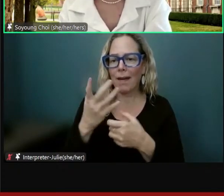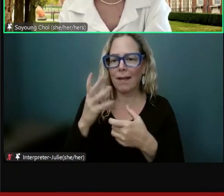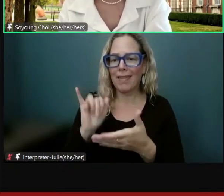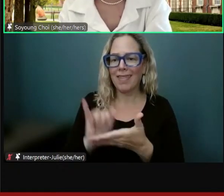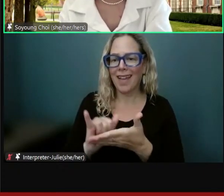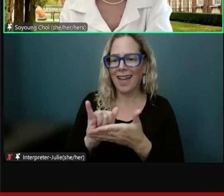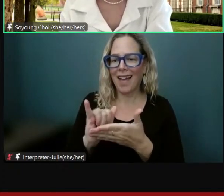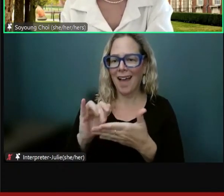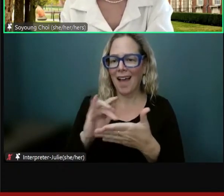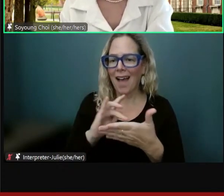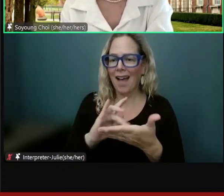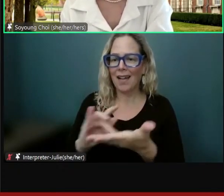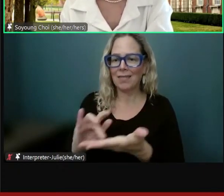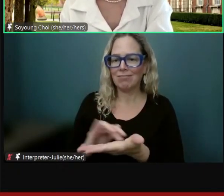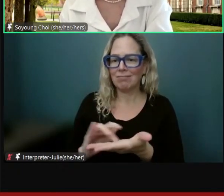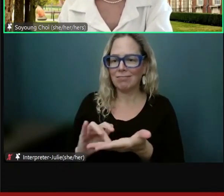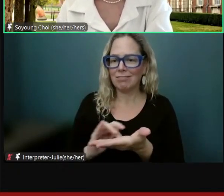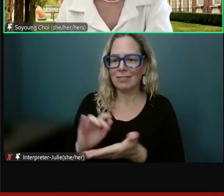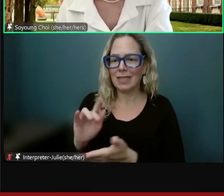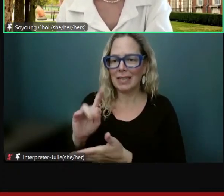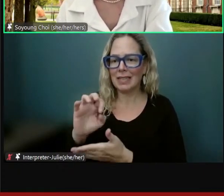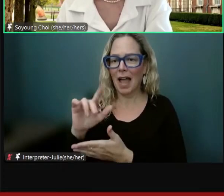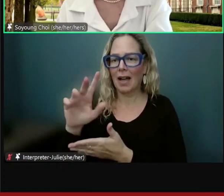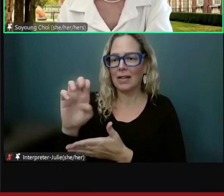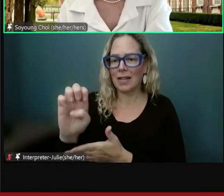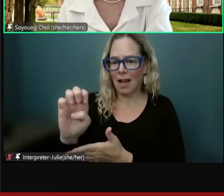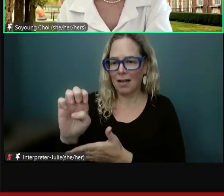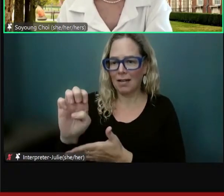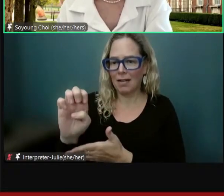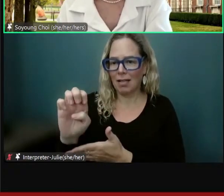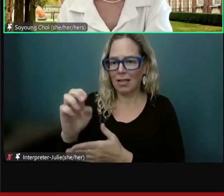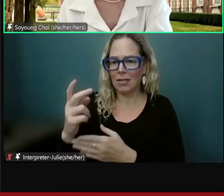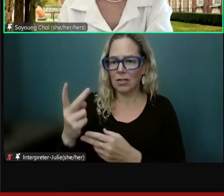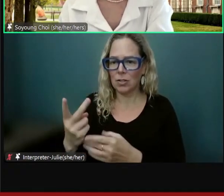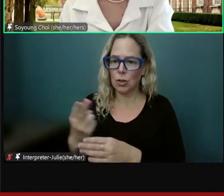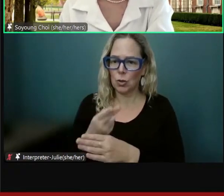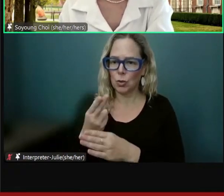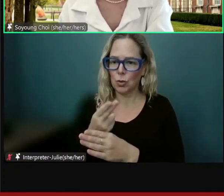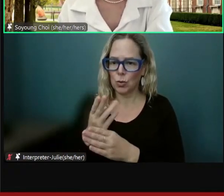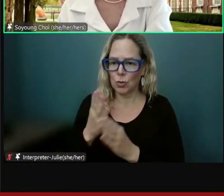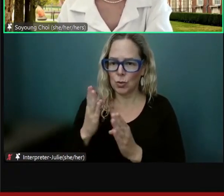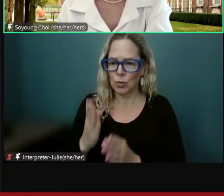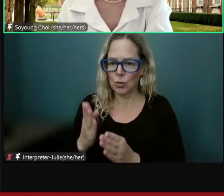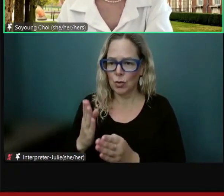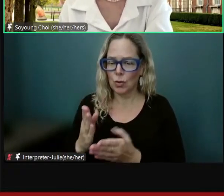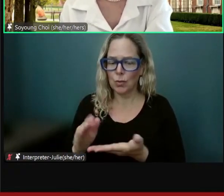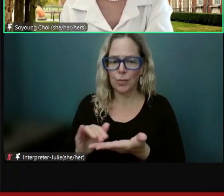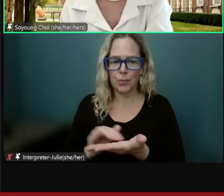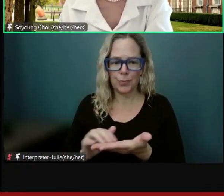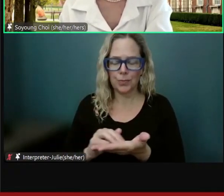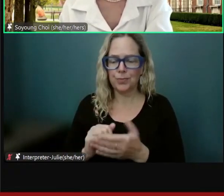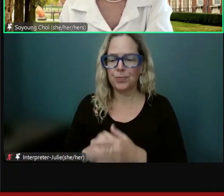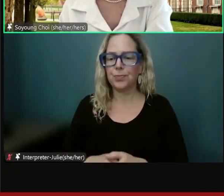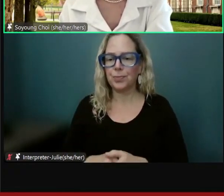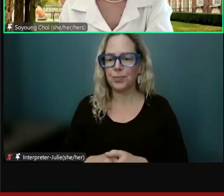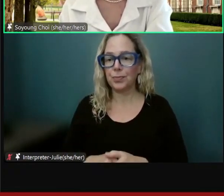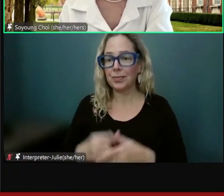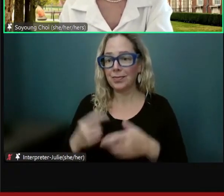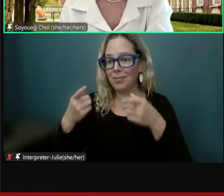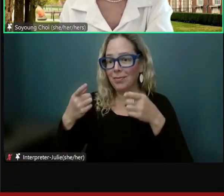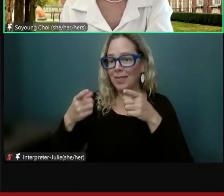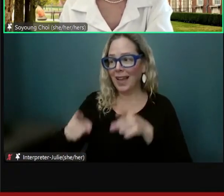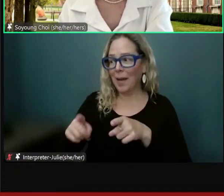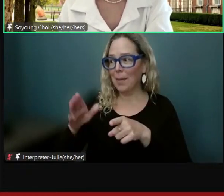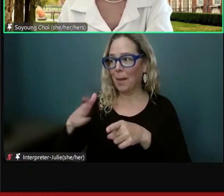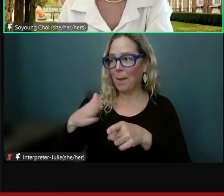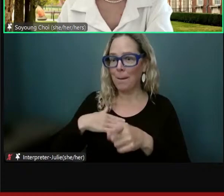application user manual. First of all, my research assistant developed a very first draft